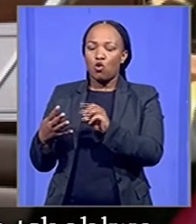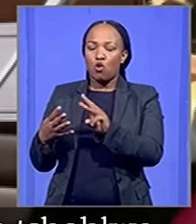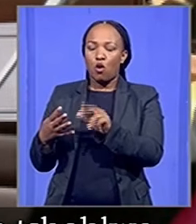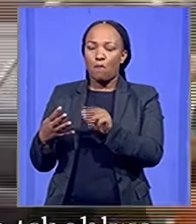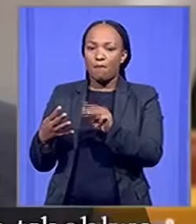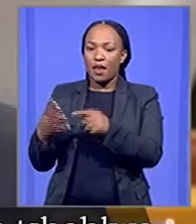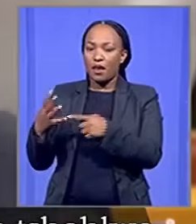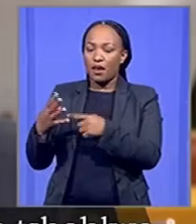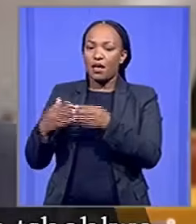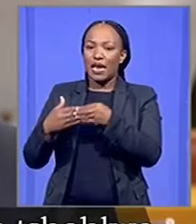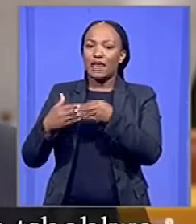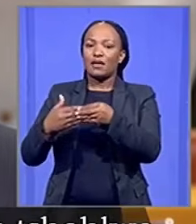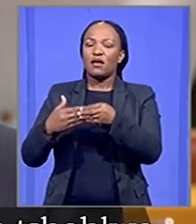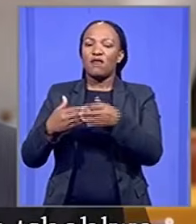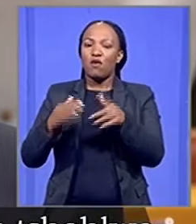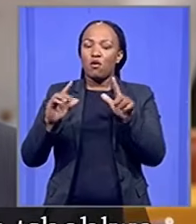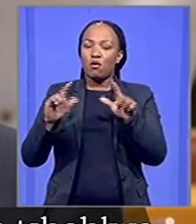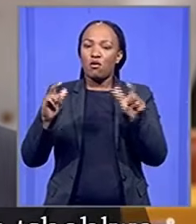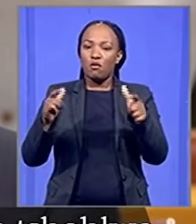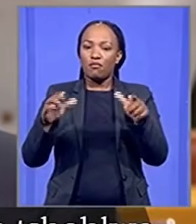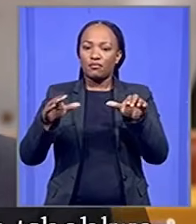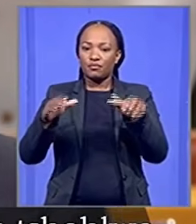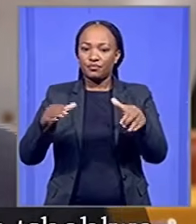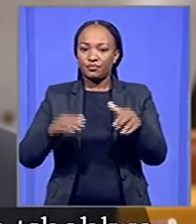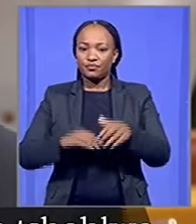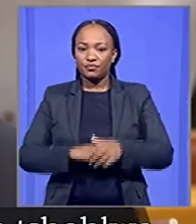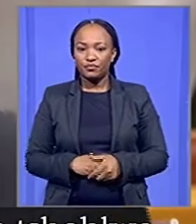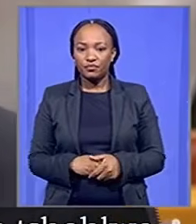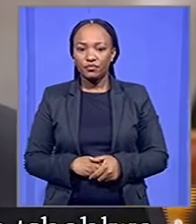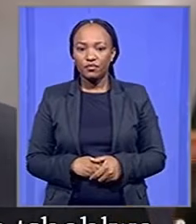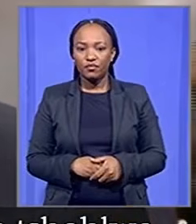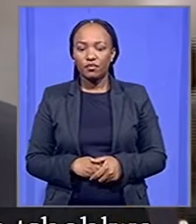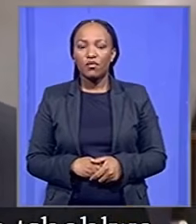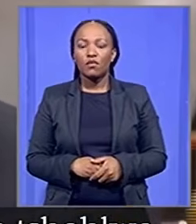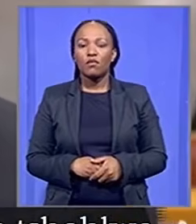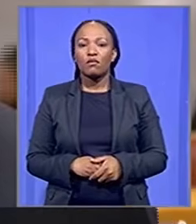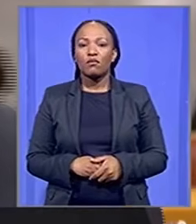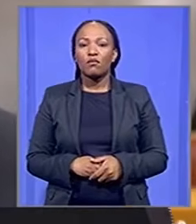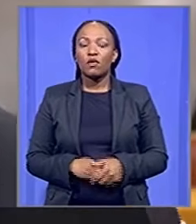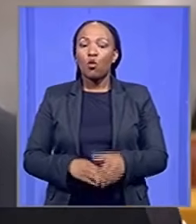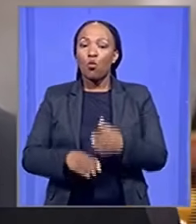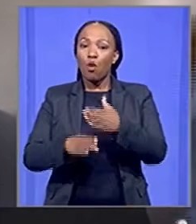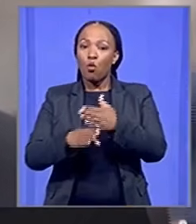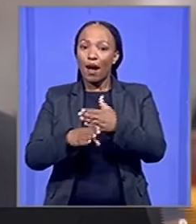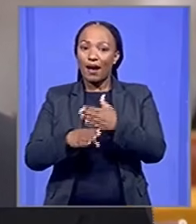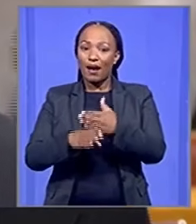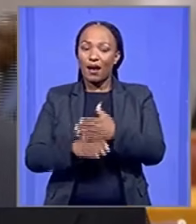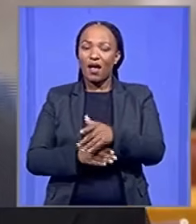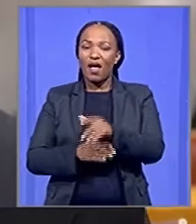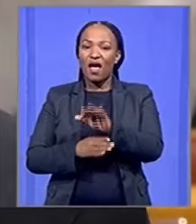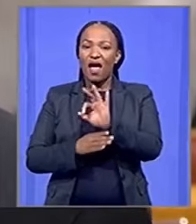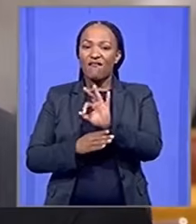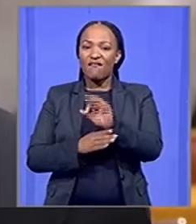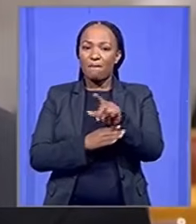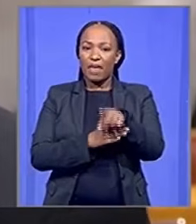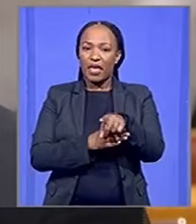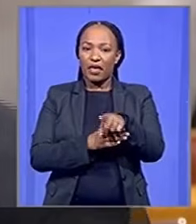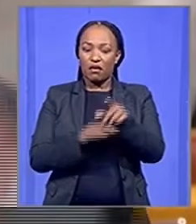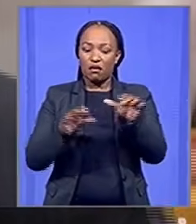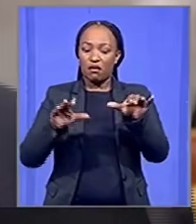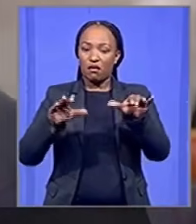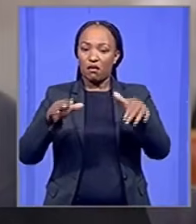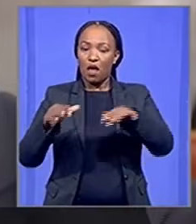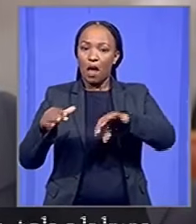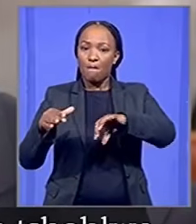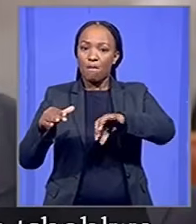ka lekgotleng. Working with the Freedom Front Plus in the legislature, these are two different things. It's part of us working